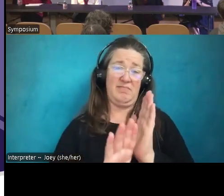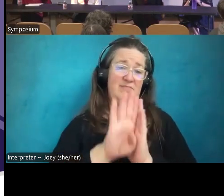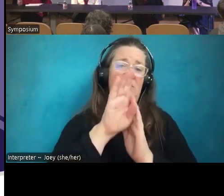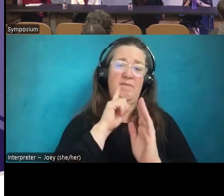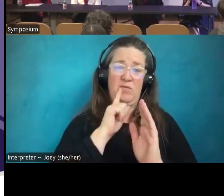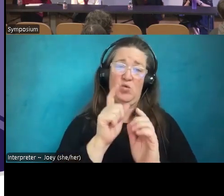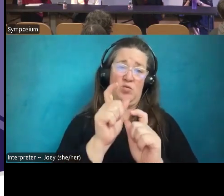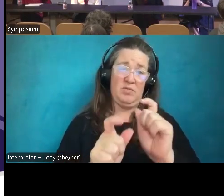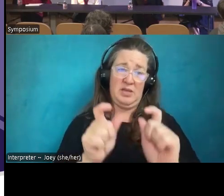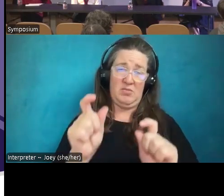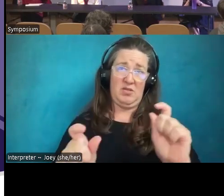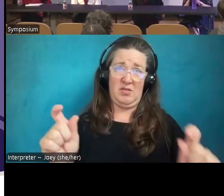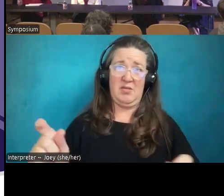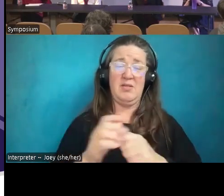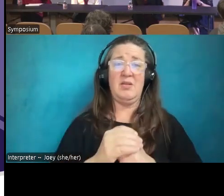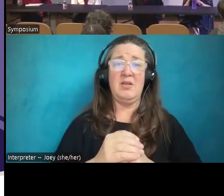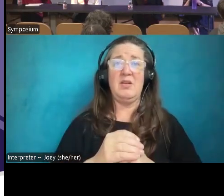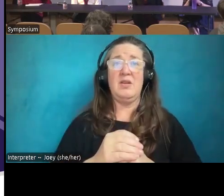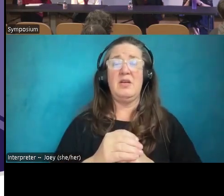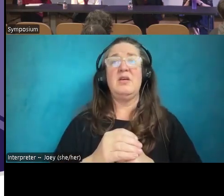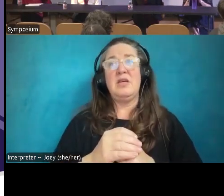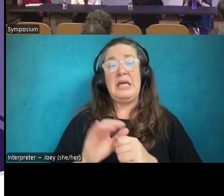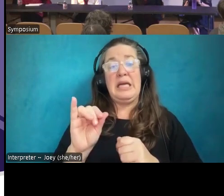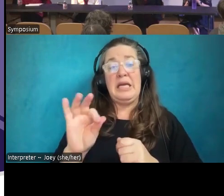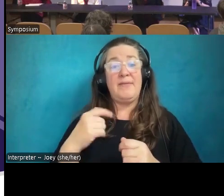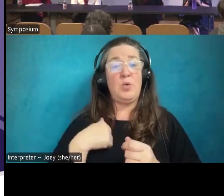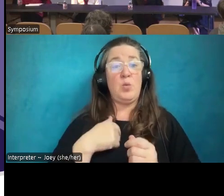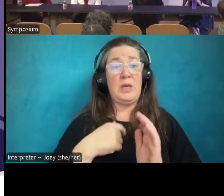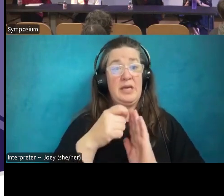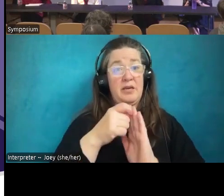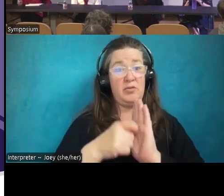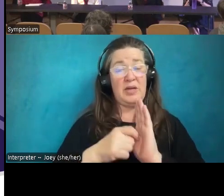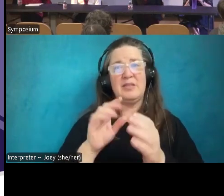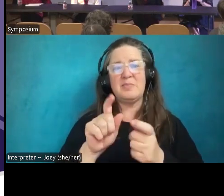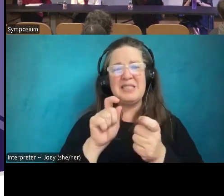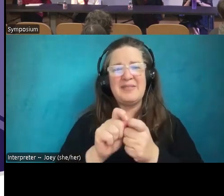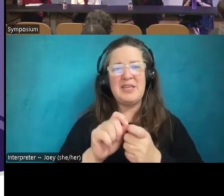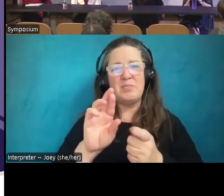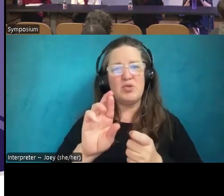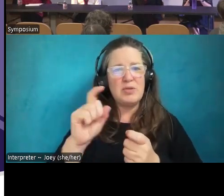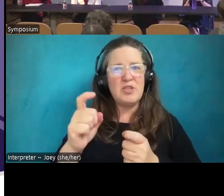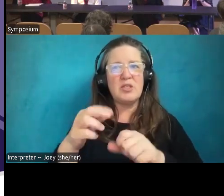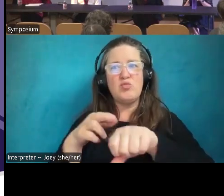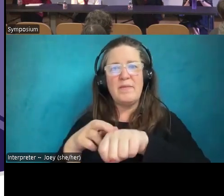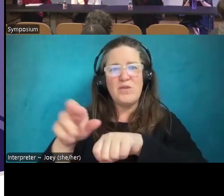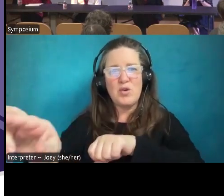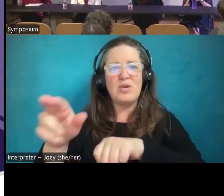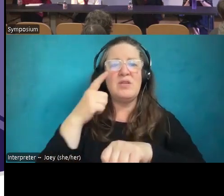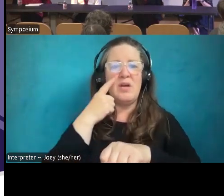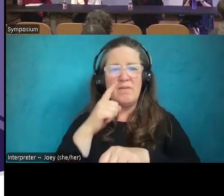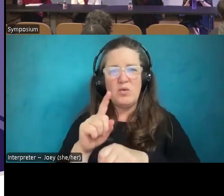we write specific physical therapy referrals that are very tailored to the patient, that's very